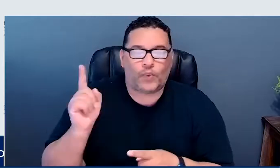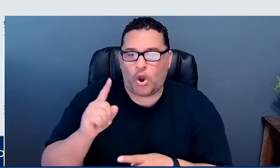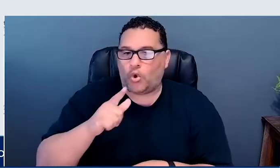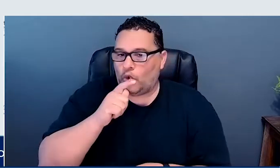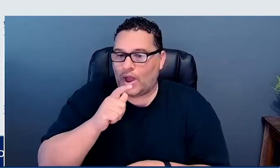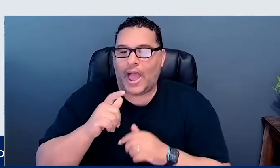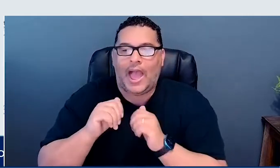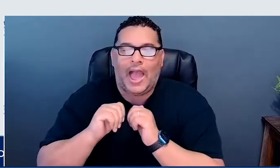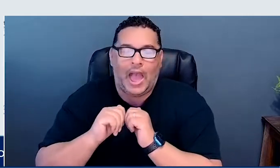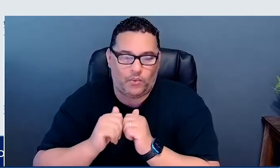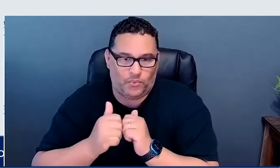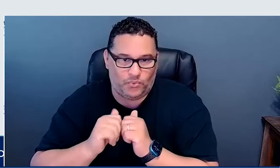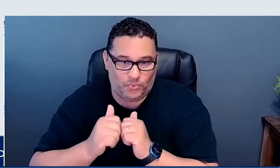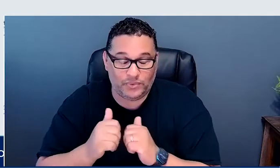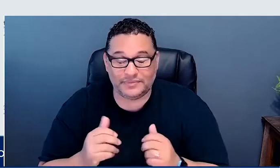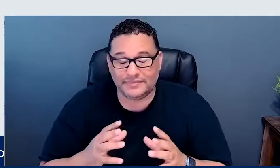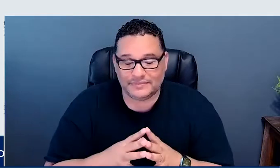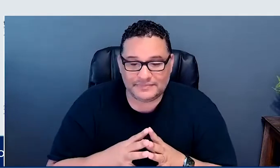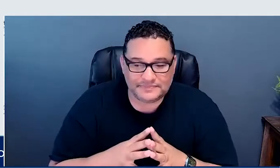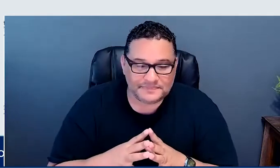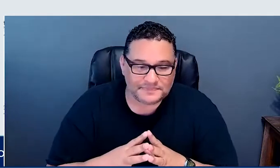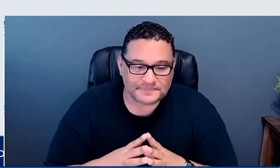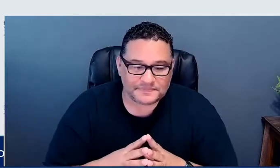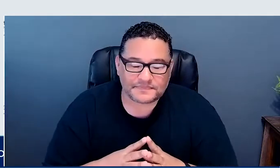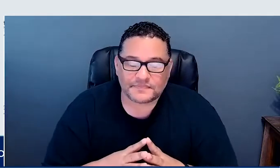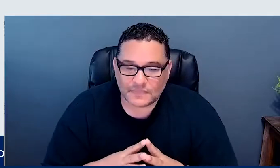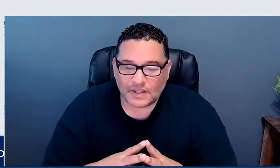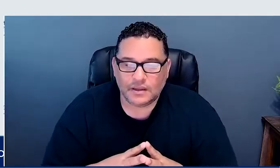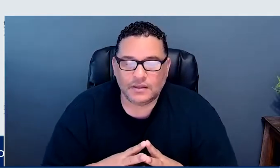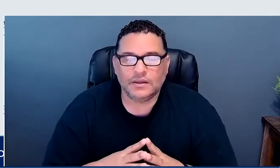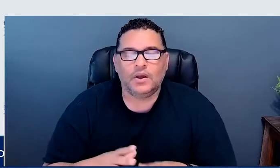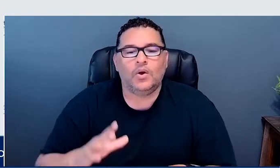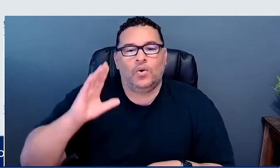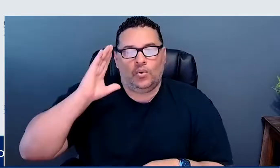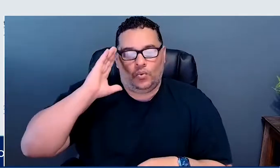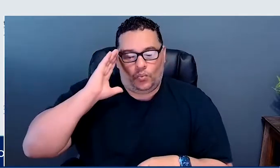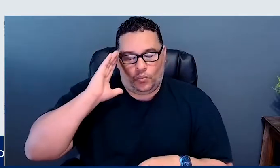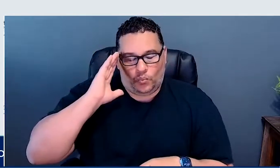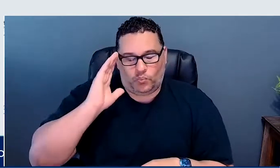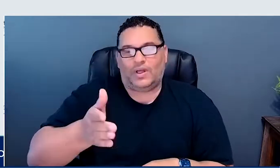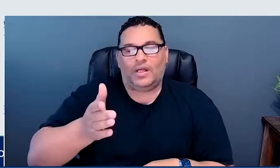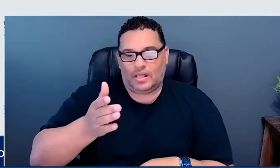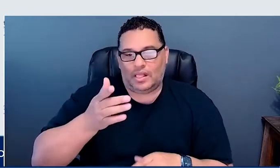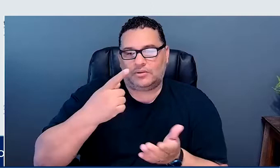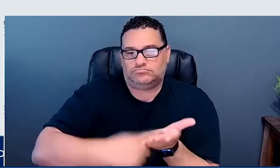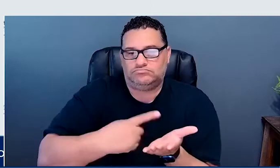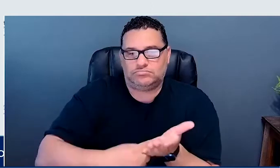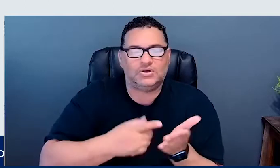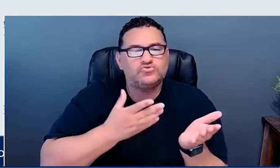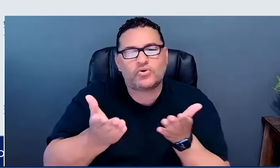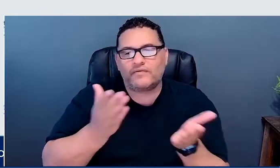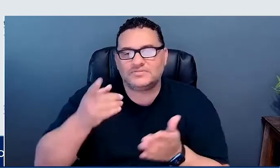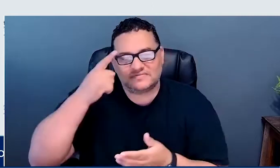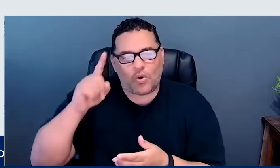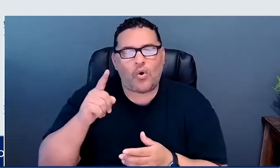how, and we will talk about services for individuals who